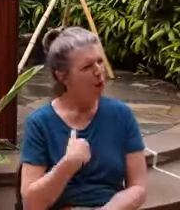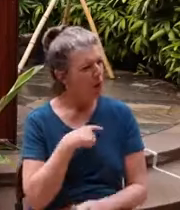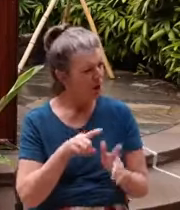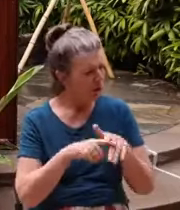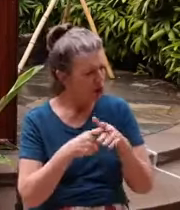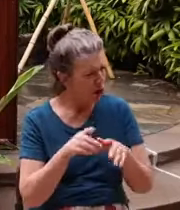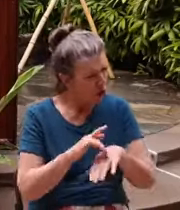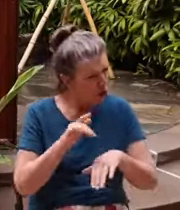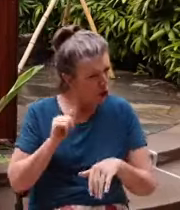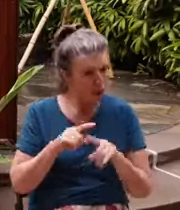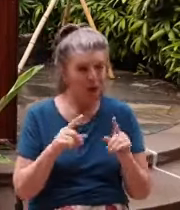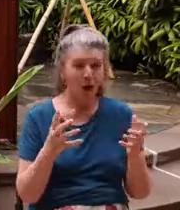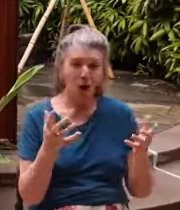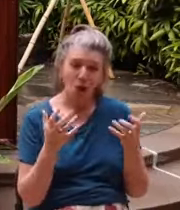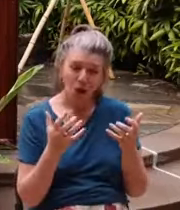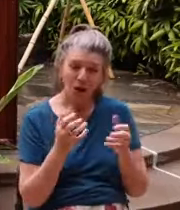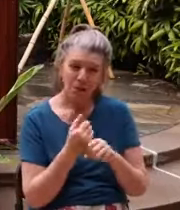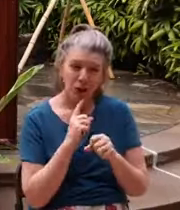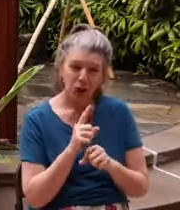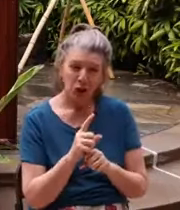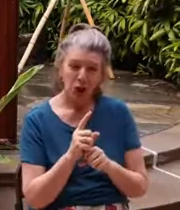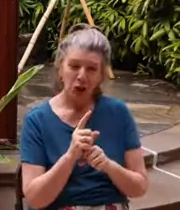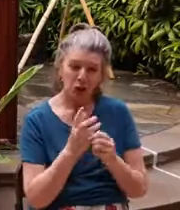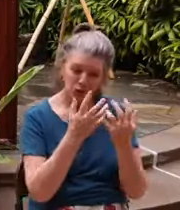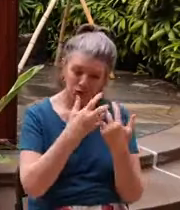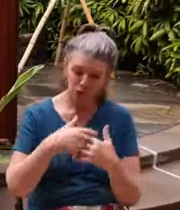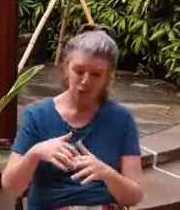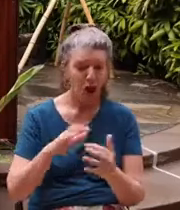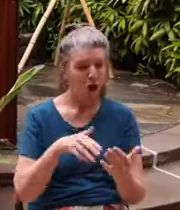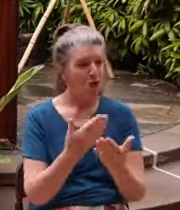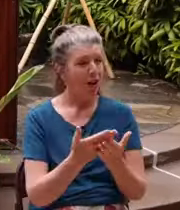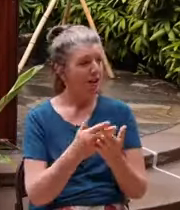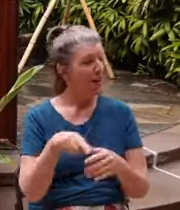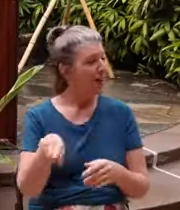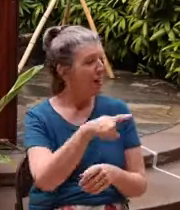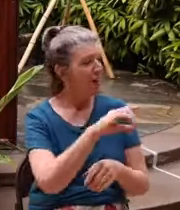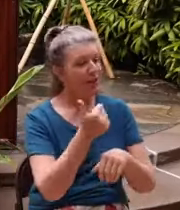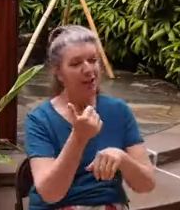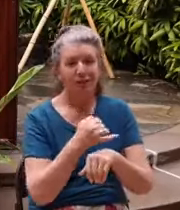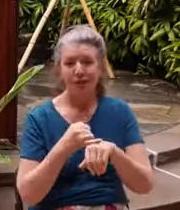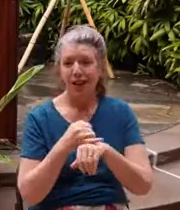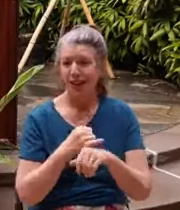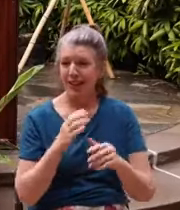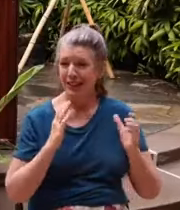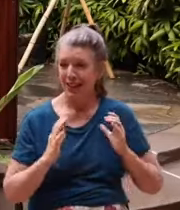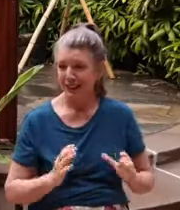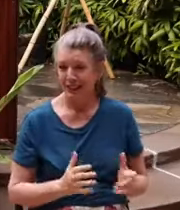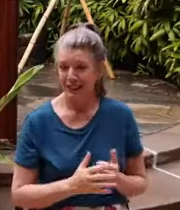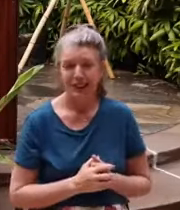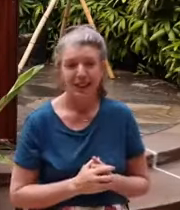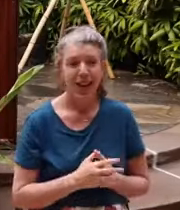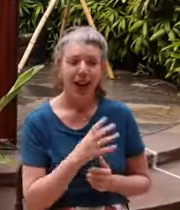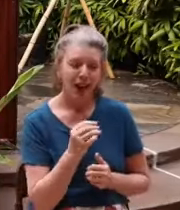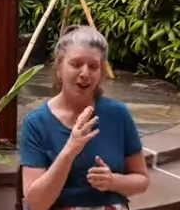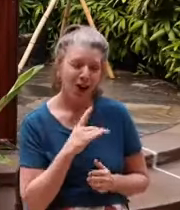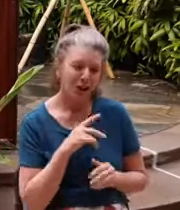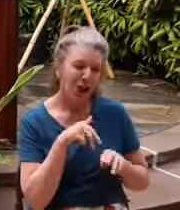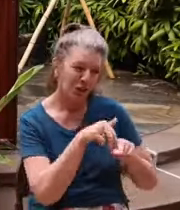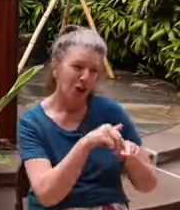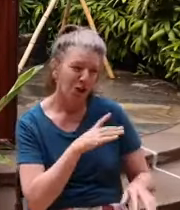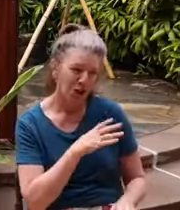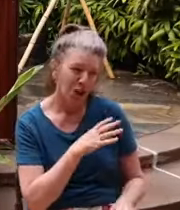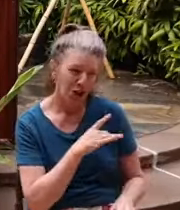earlier, but we wanted to be sure to accommodate the arrival of our neighbor island guests. And the surf was pretty good